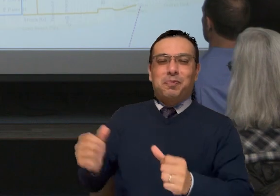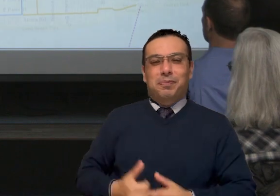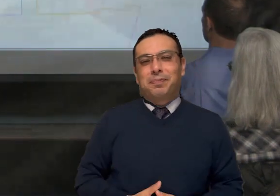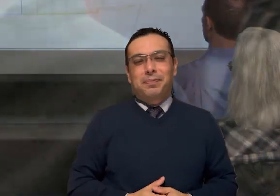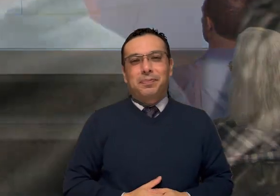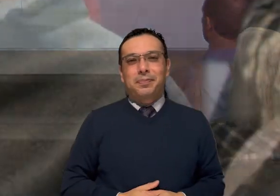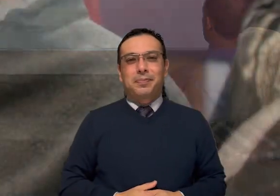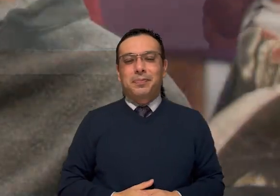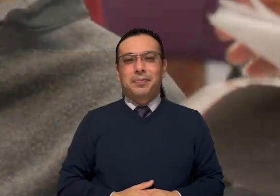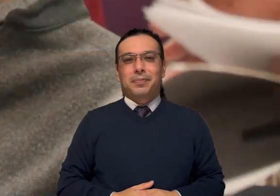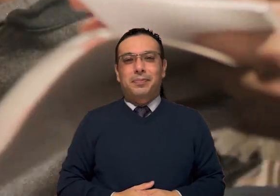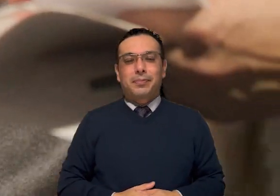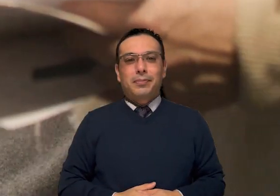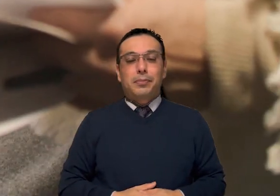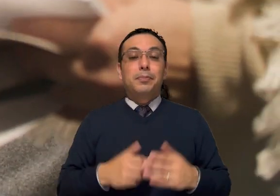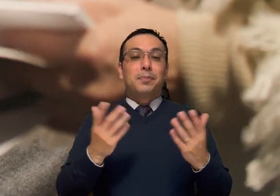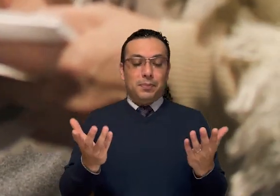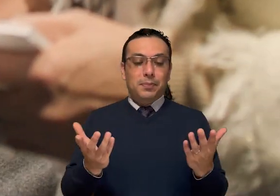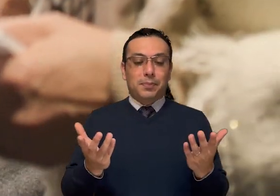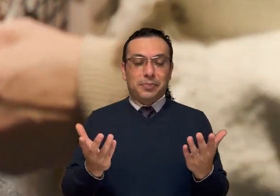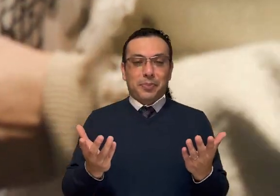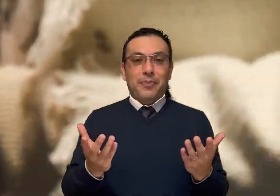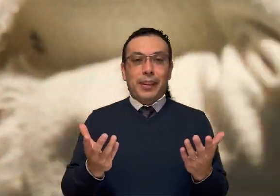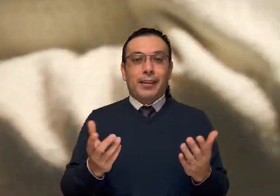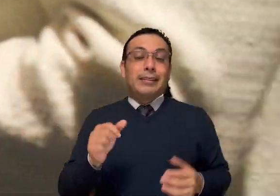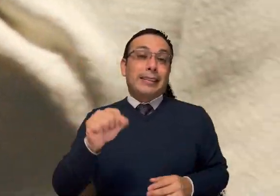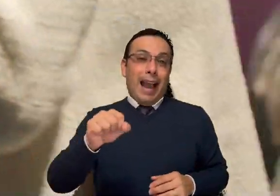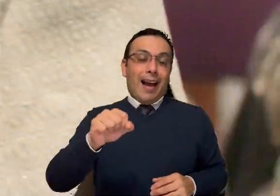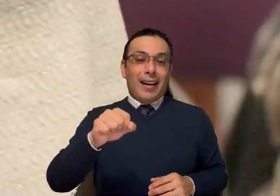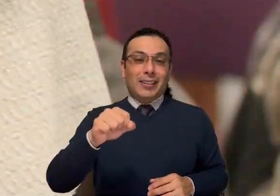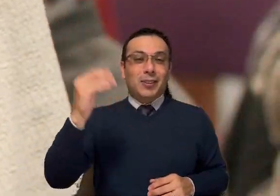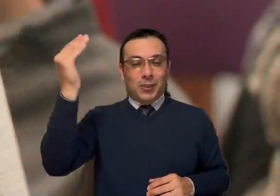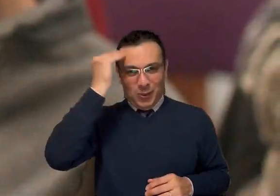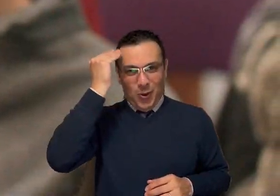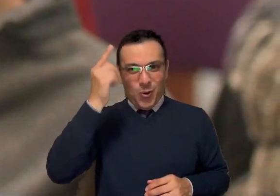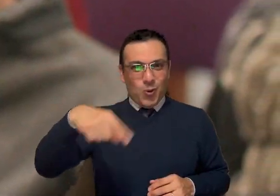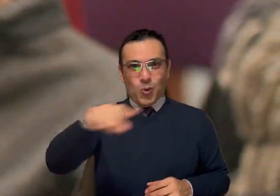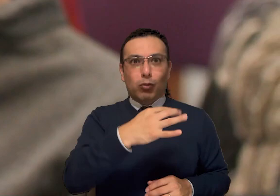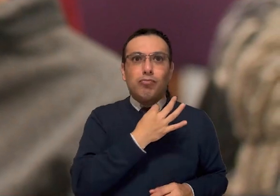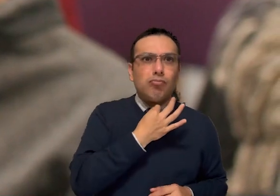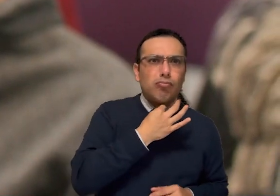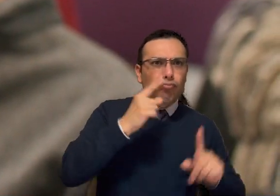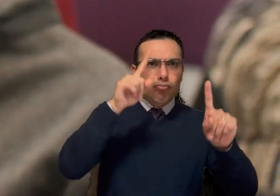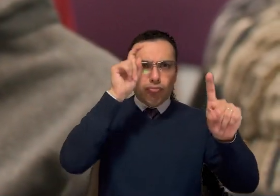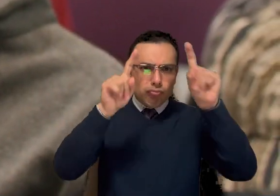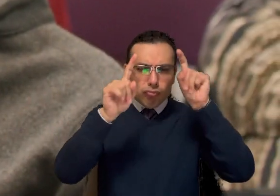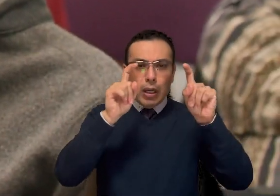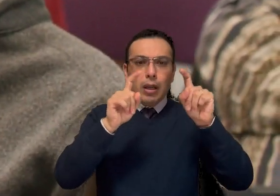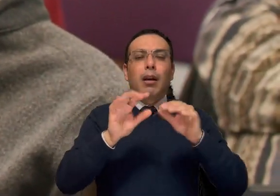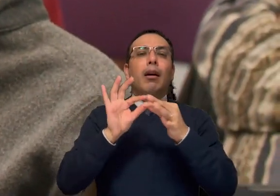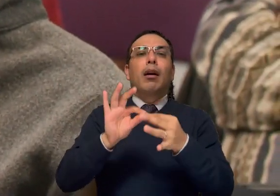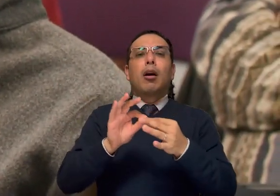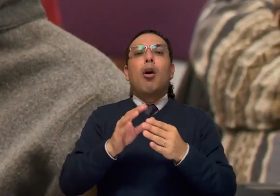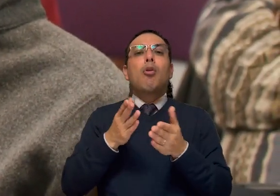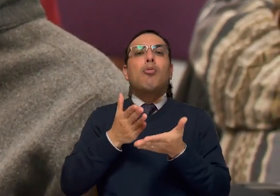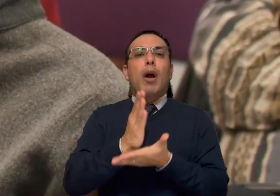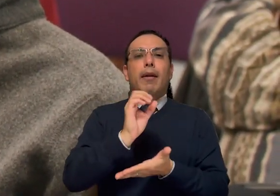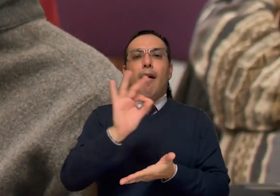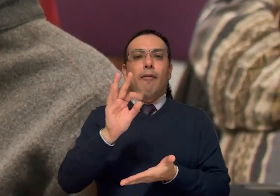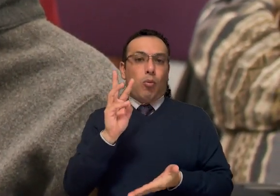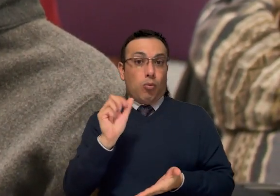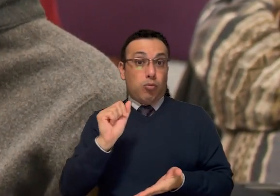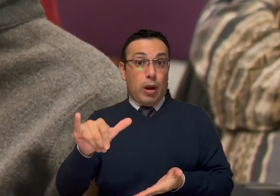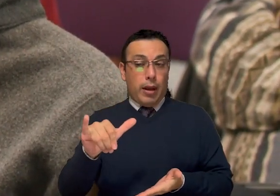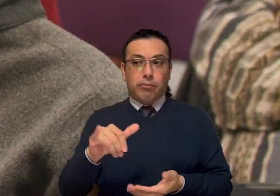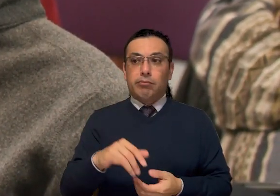So of course, we always anticipate that there's going to be many questions about the right-of-way and as well as construction as the plans